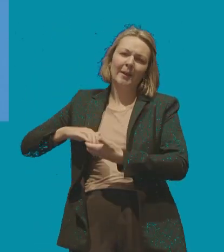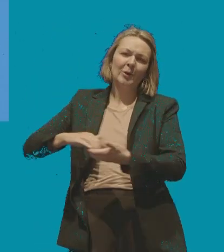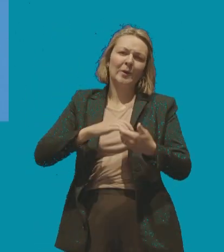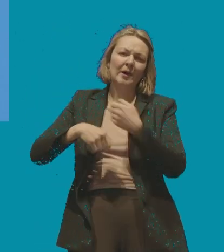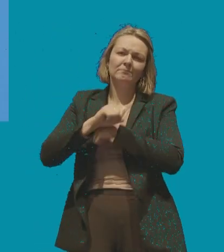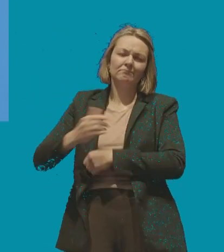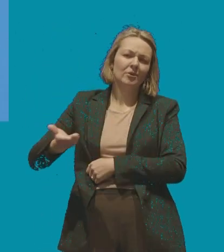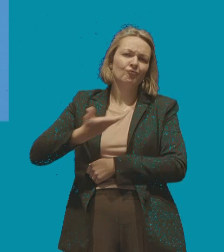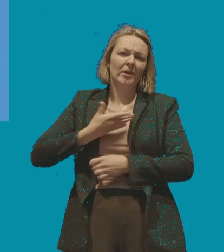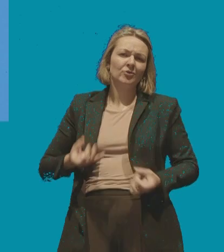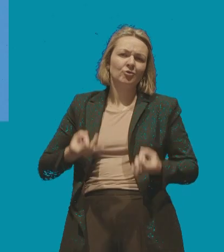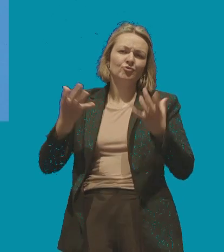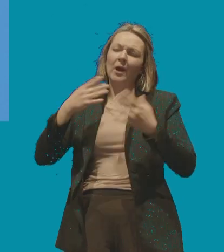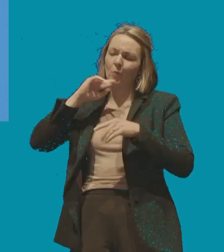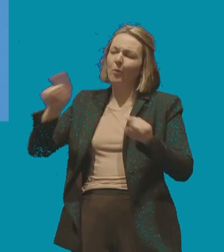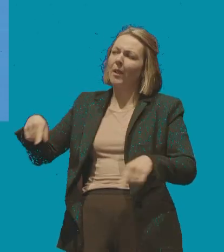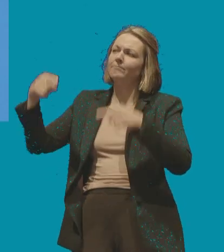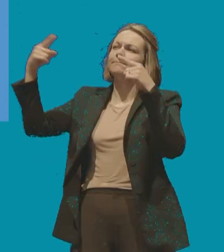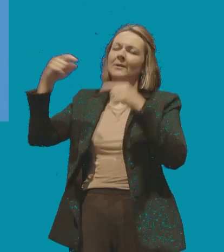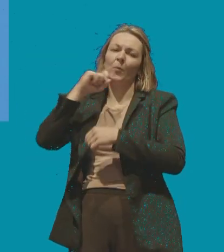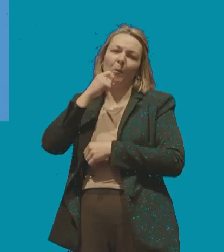right to strike.